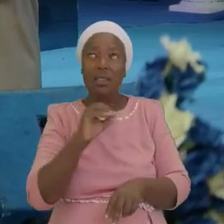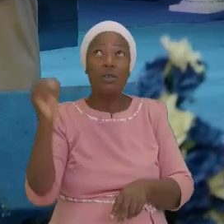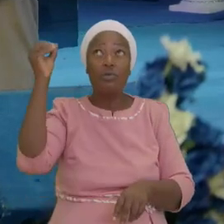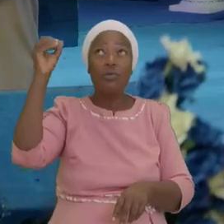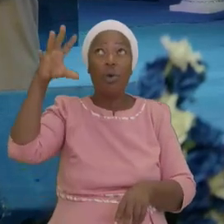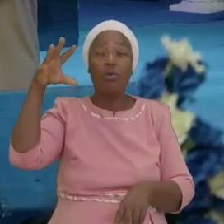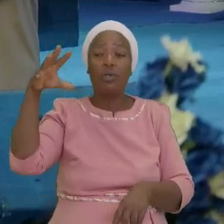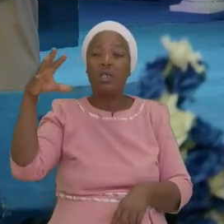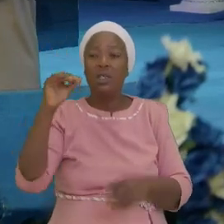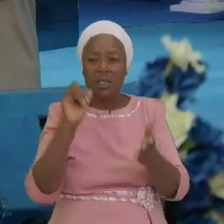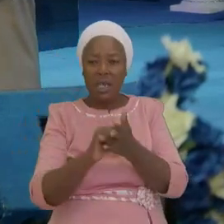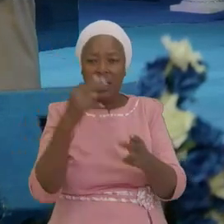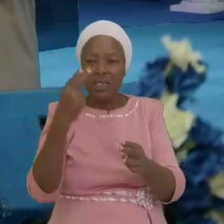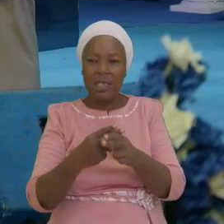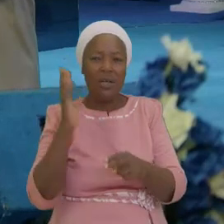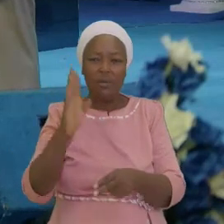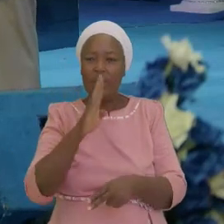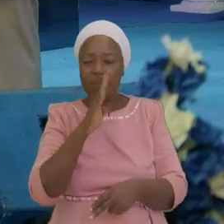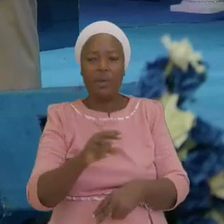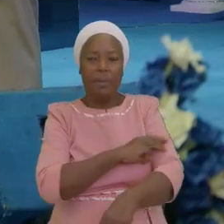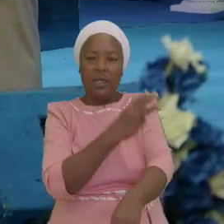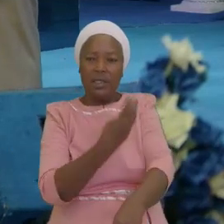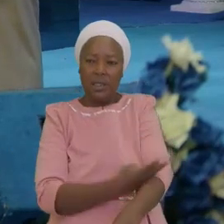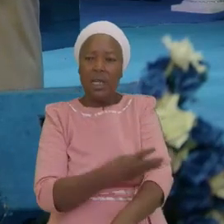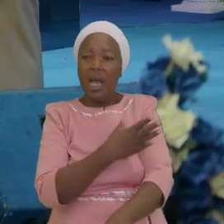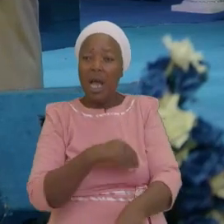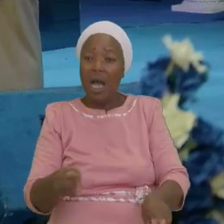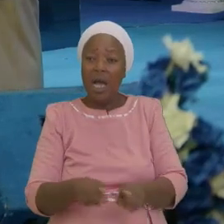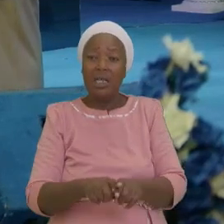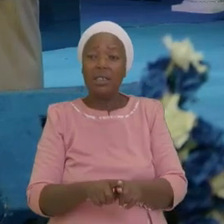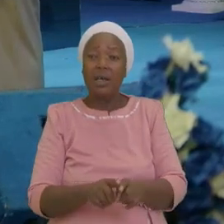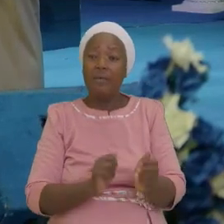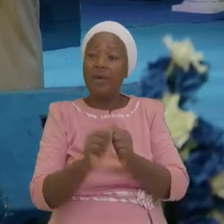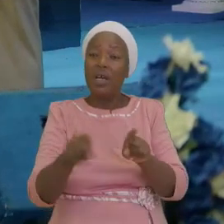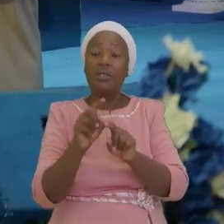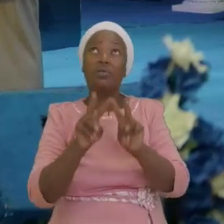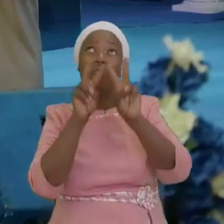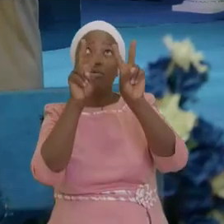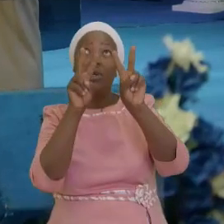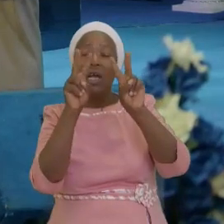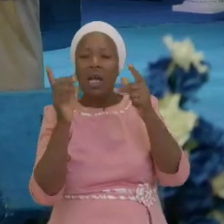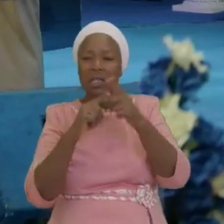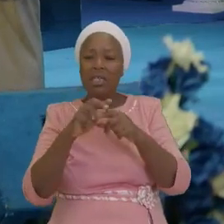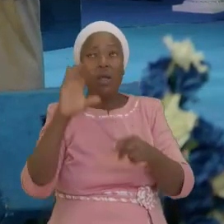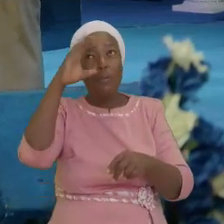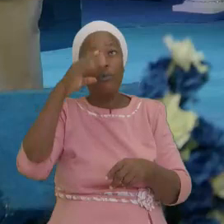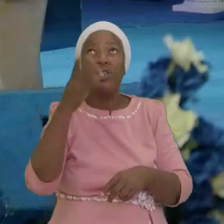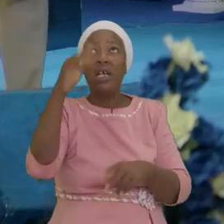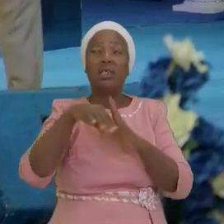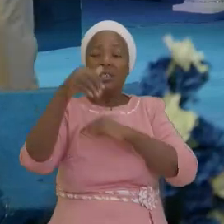that name will be mighty. As long as you look up And there's the moon there in the